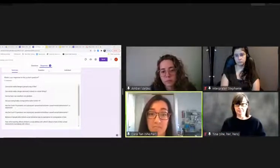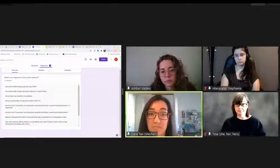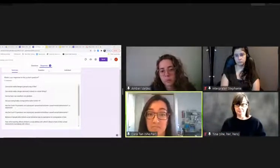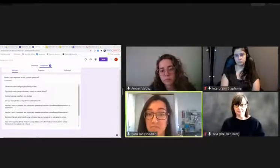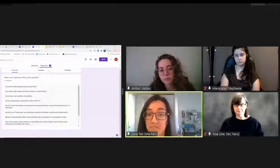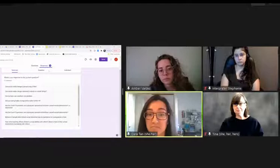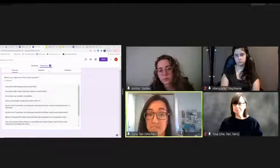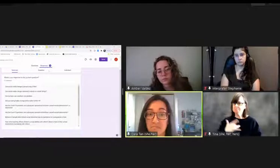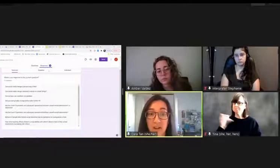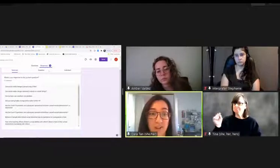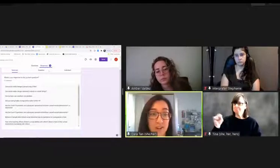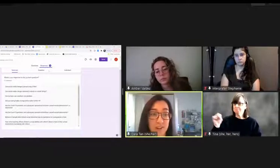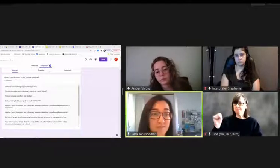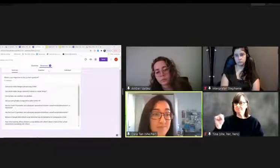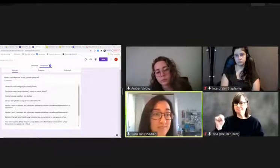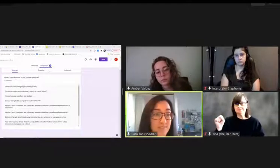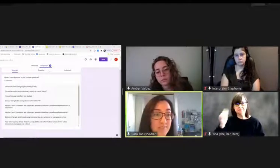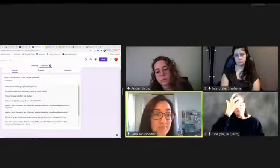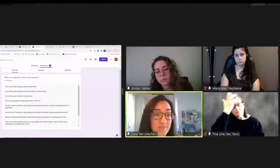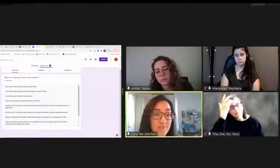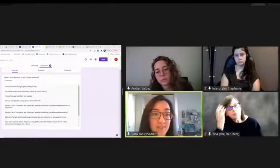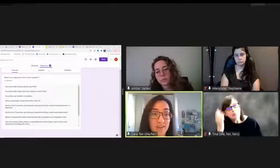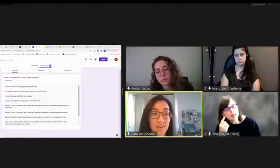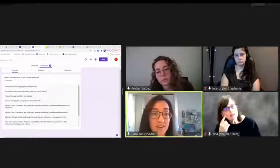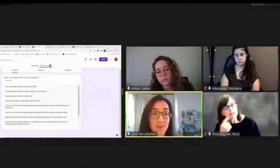Yeah, I agree.